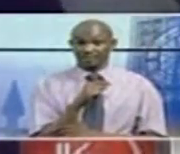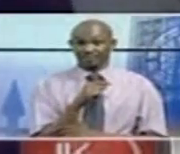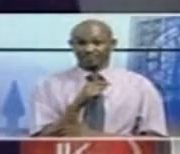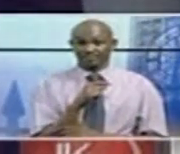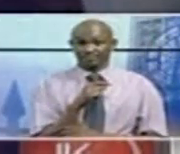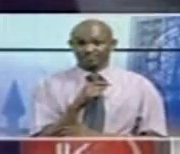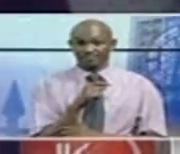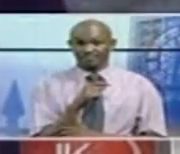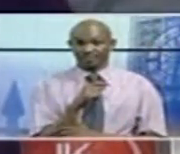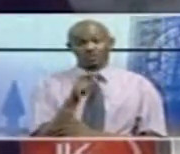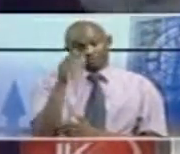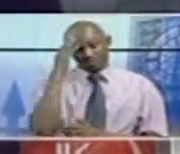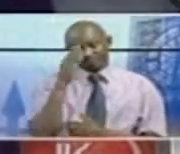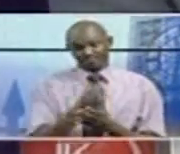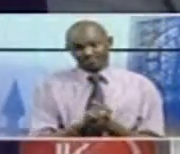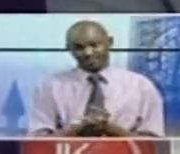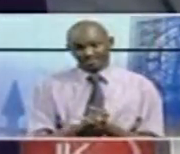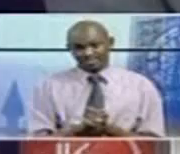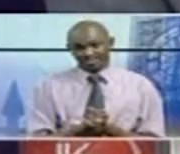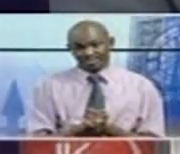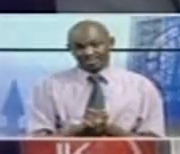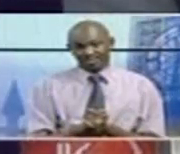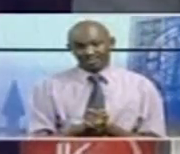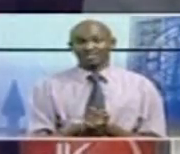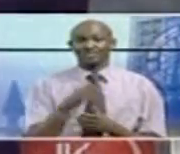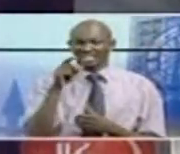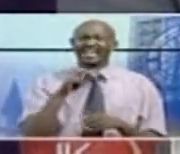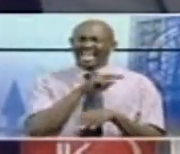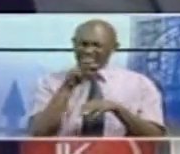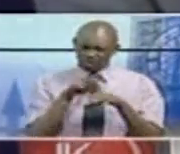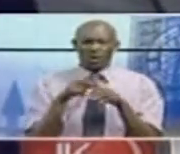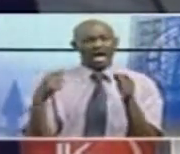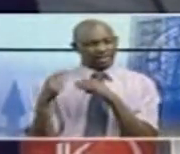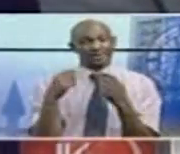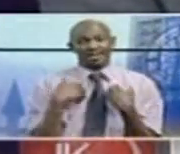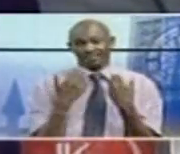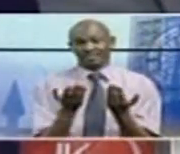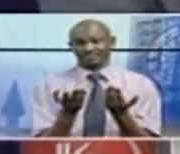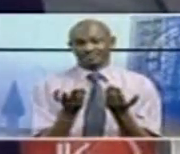Let me finish Midiwo. You know, it will easily pass for a national argument.